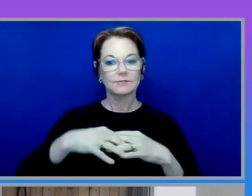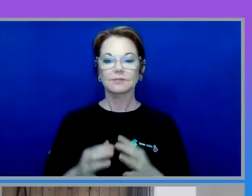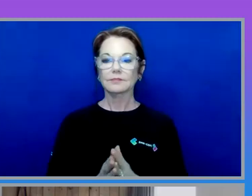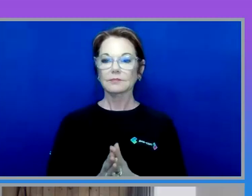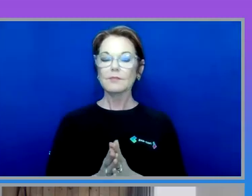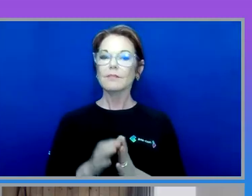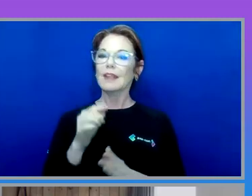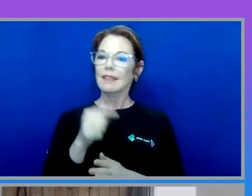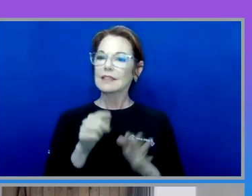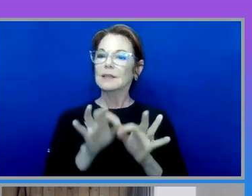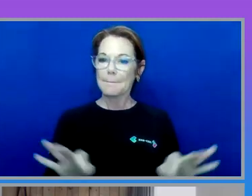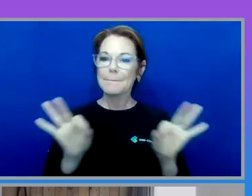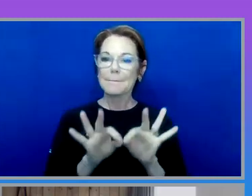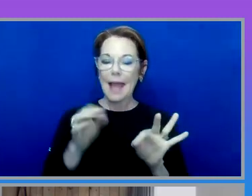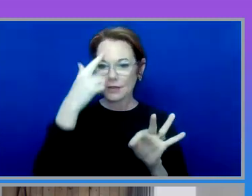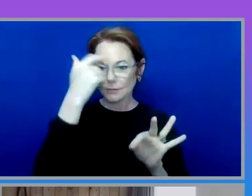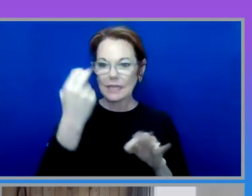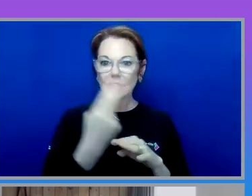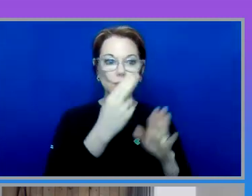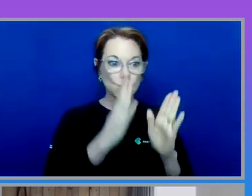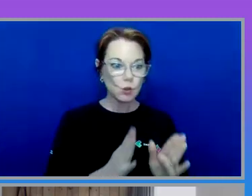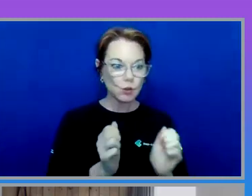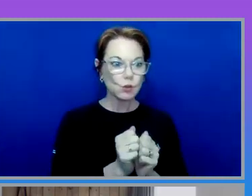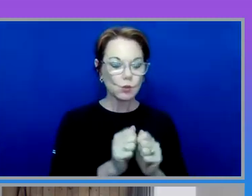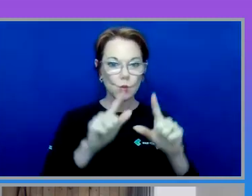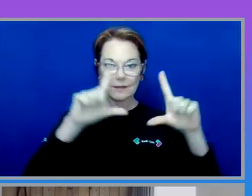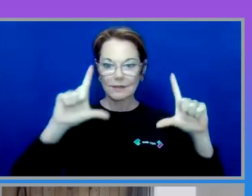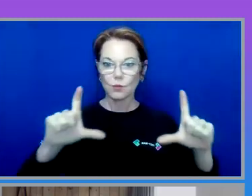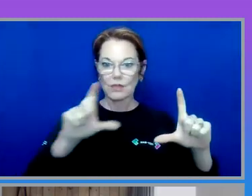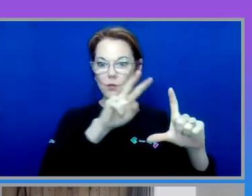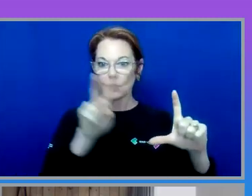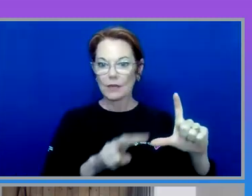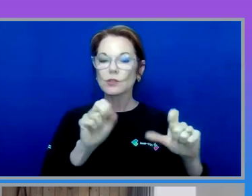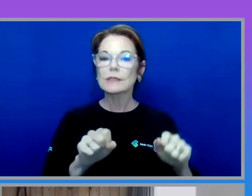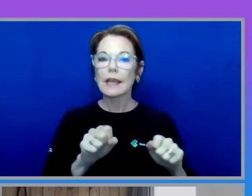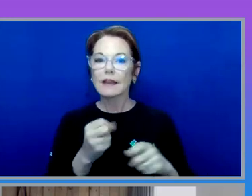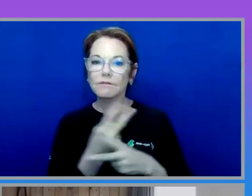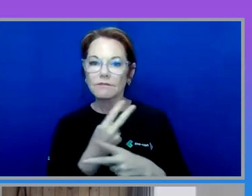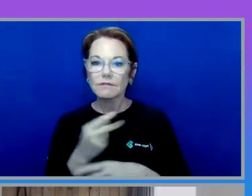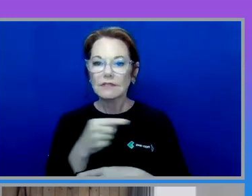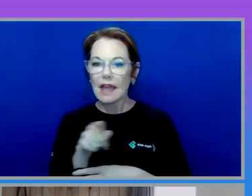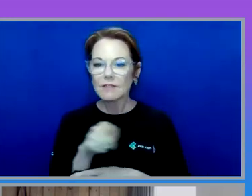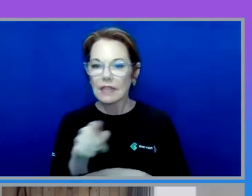This matters because users with screen readers can navigate through a list of all the headings.